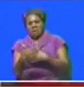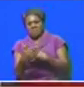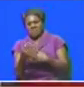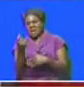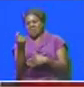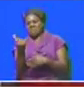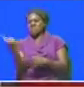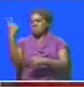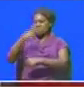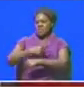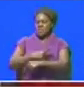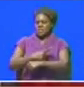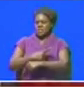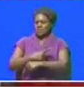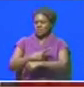fulani